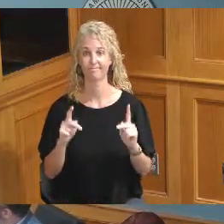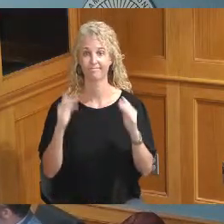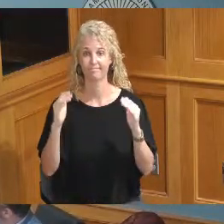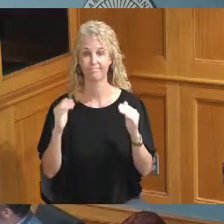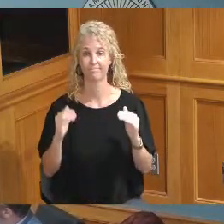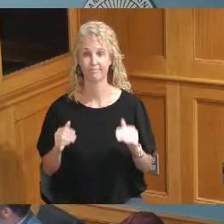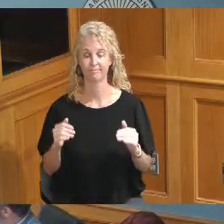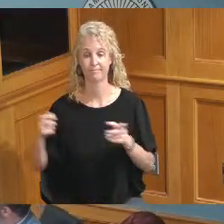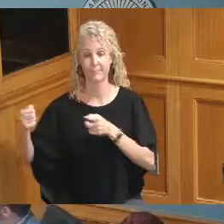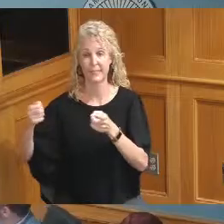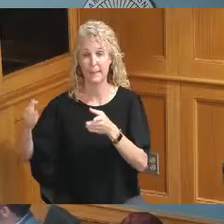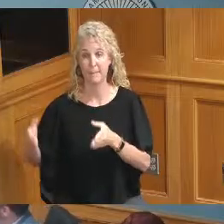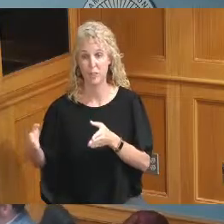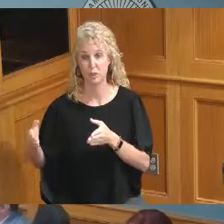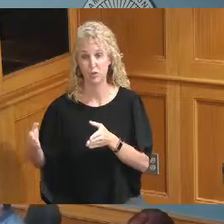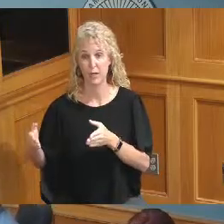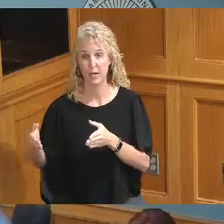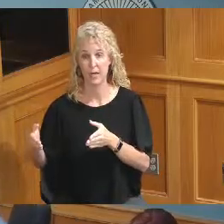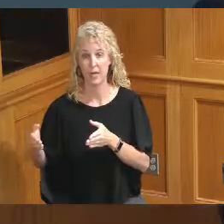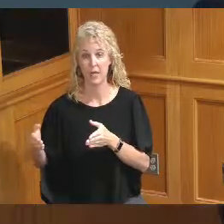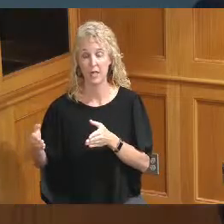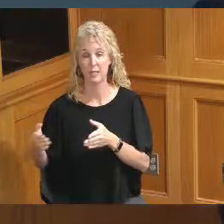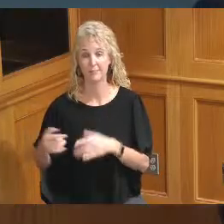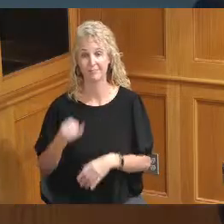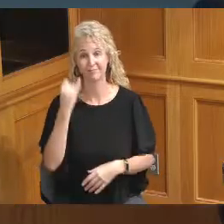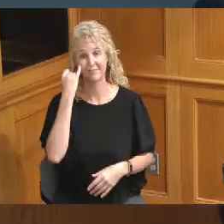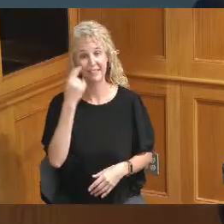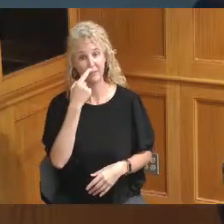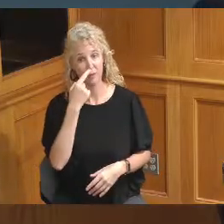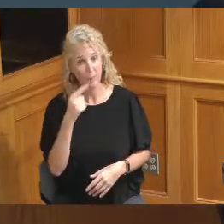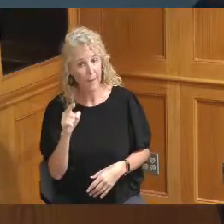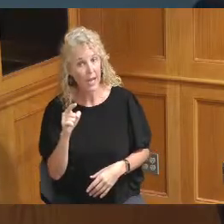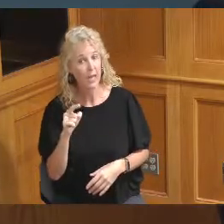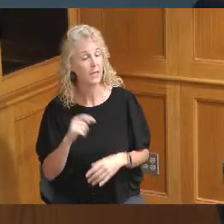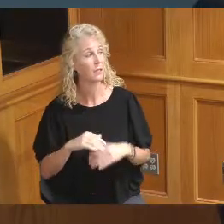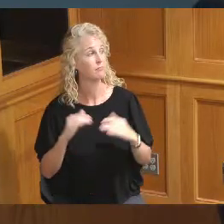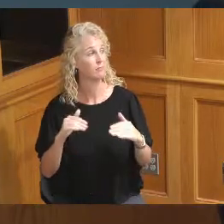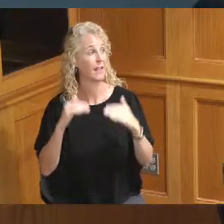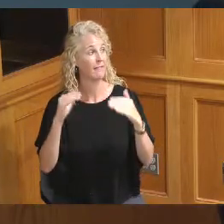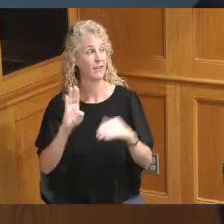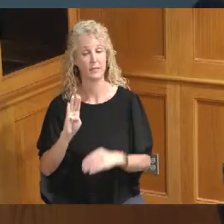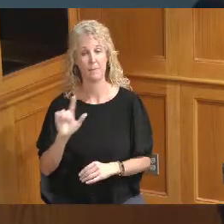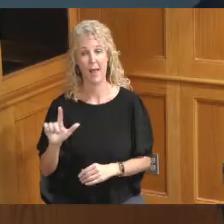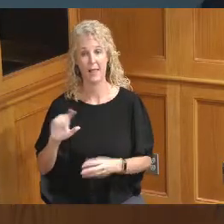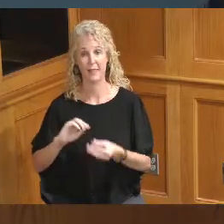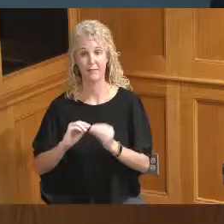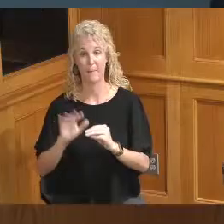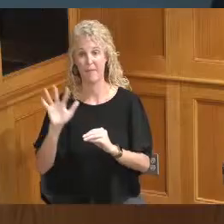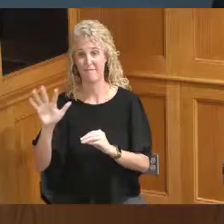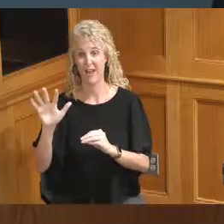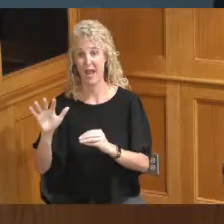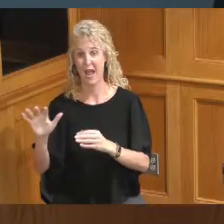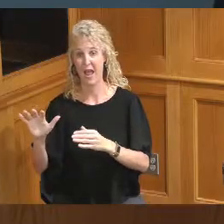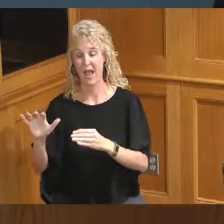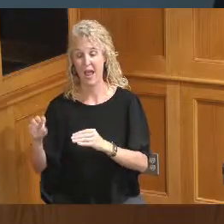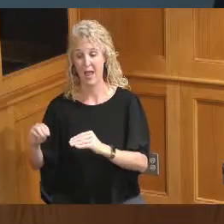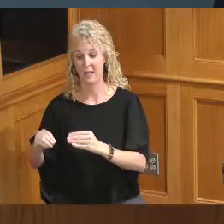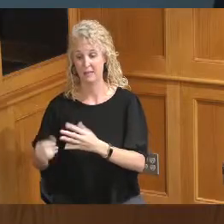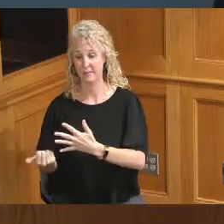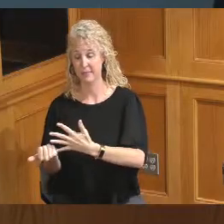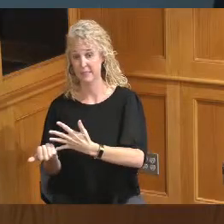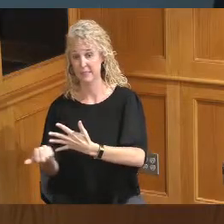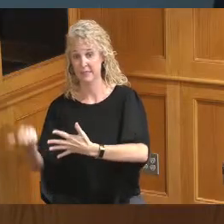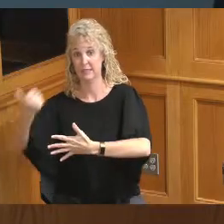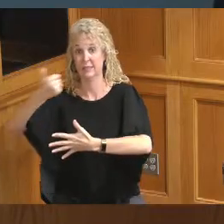the administrator, and again, with the deference of the board, I'm going to ask that we advance by leave number 5, which is the by